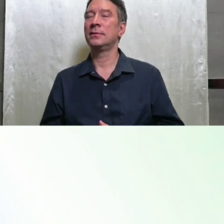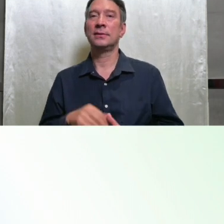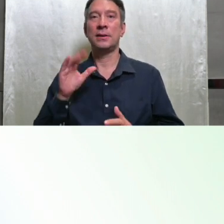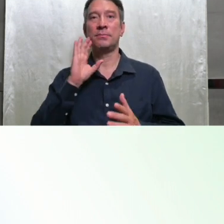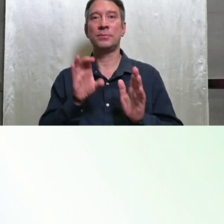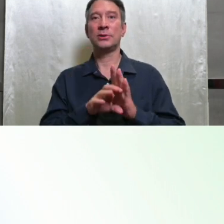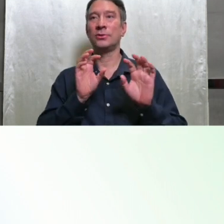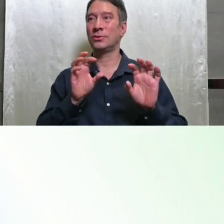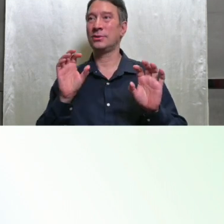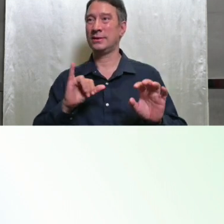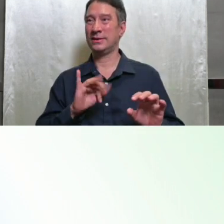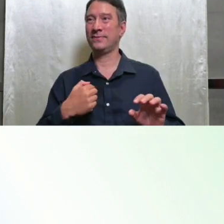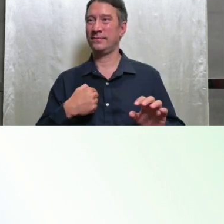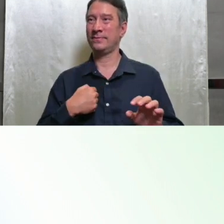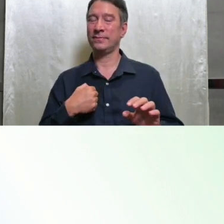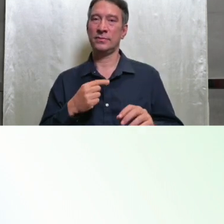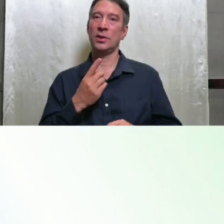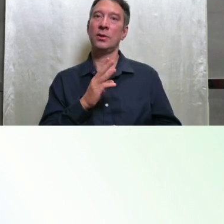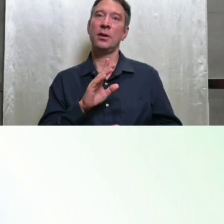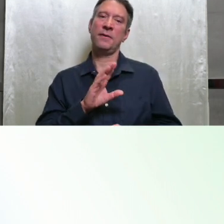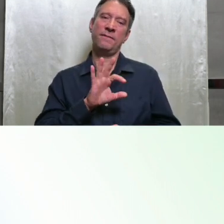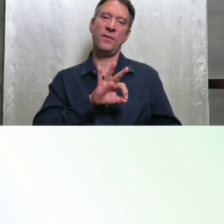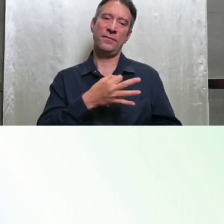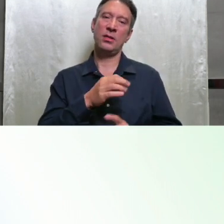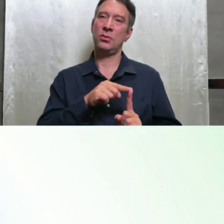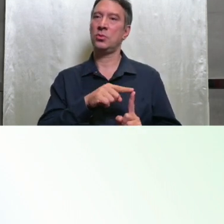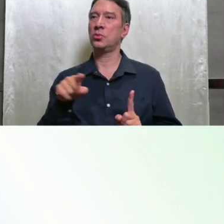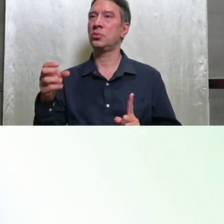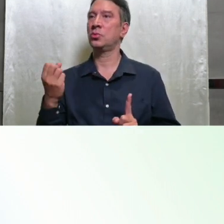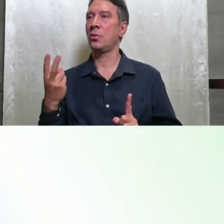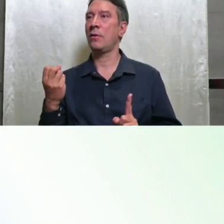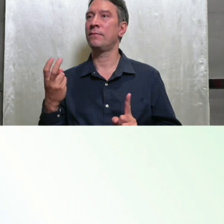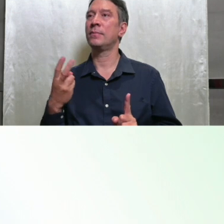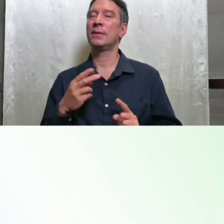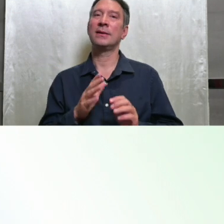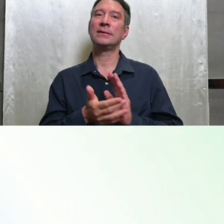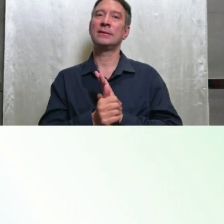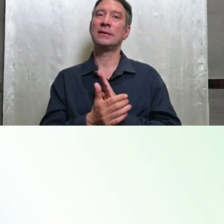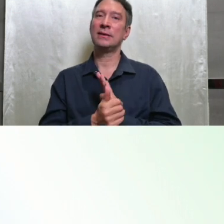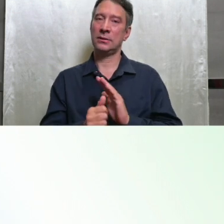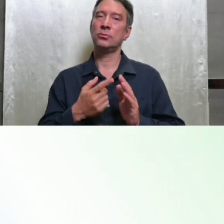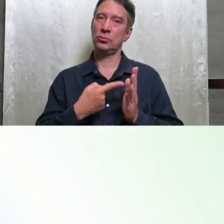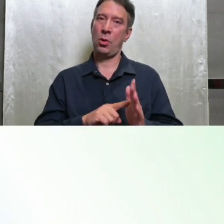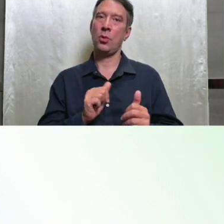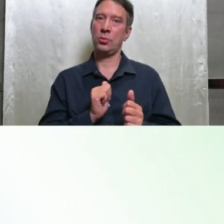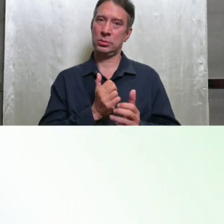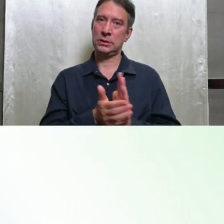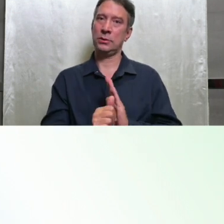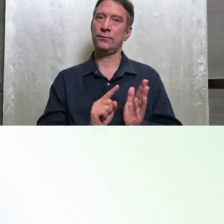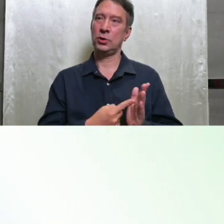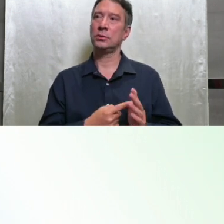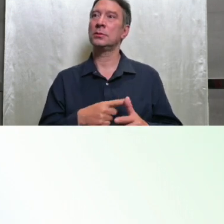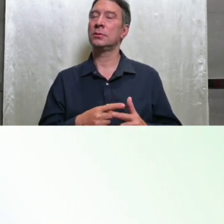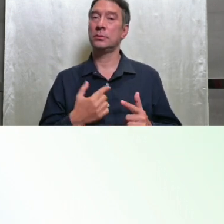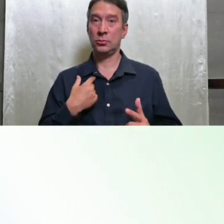the foundational topics to begin with. So if I want to understand the foundations of AI, for example, then I